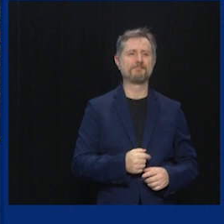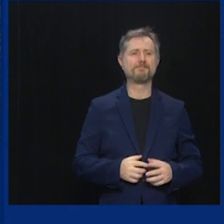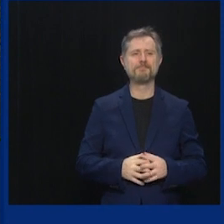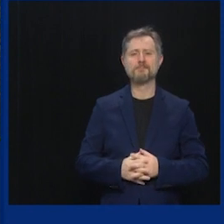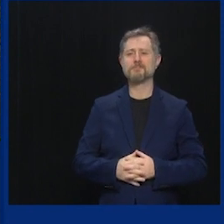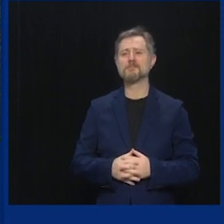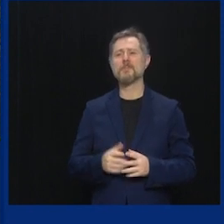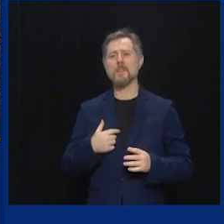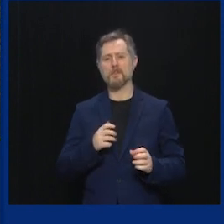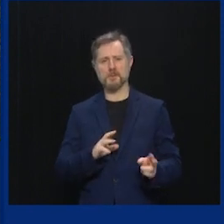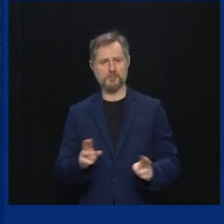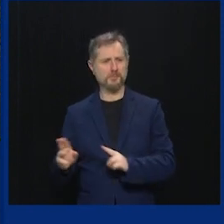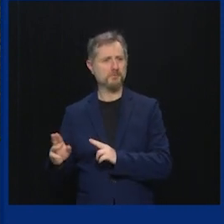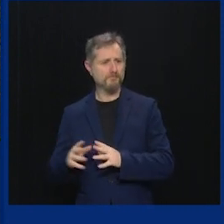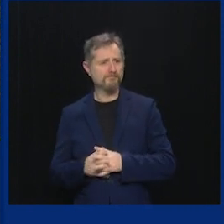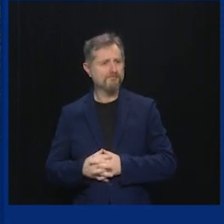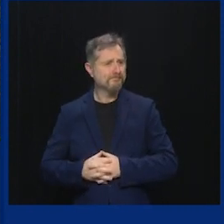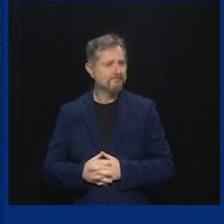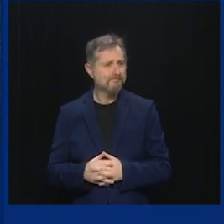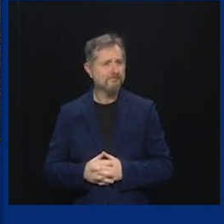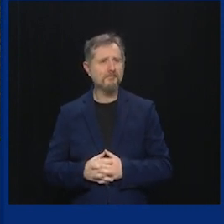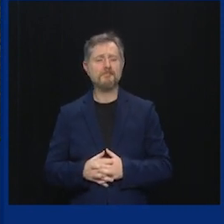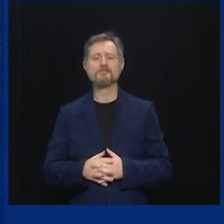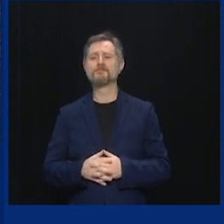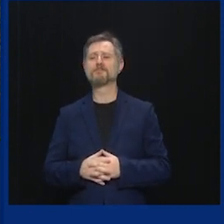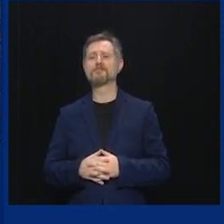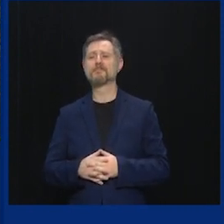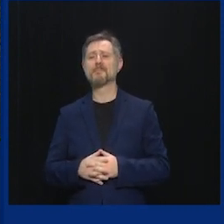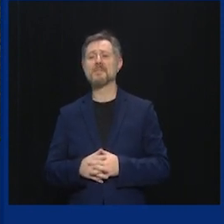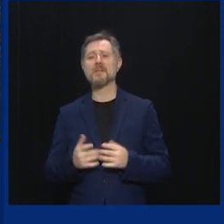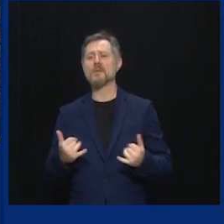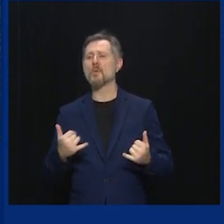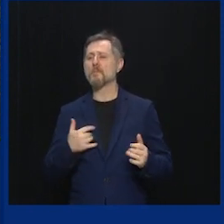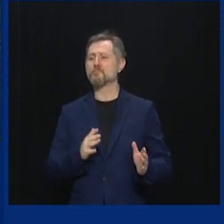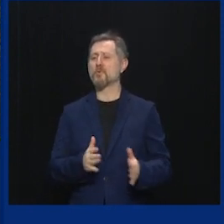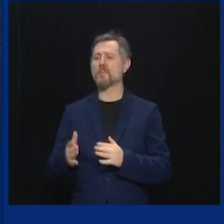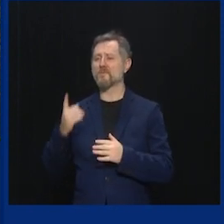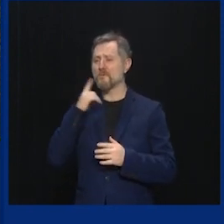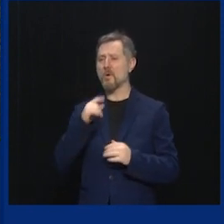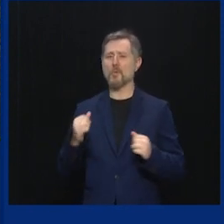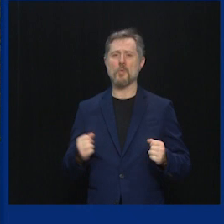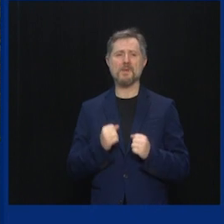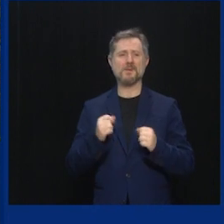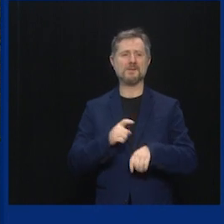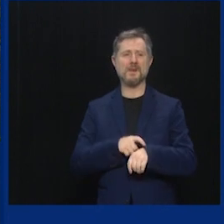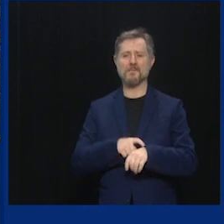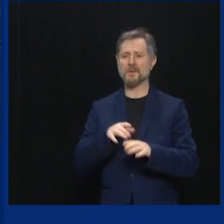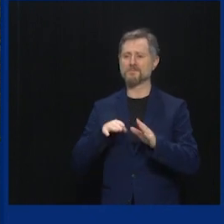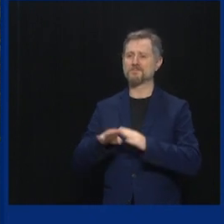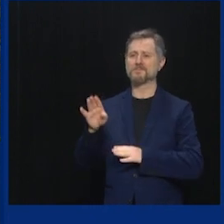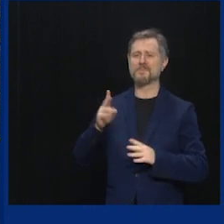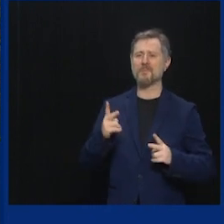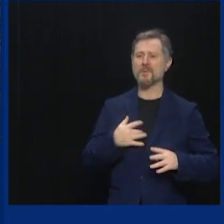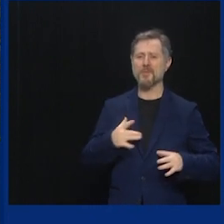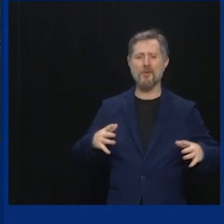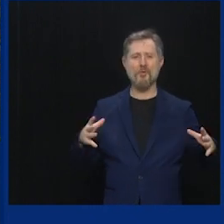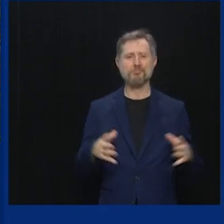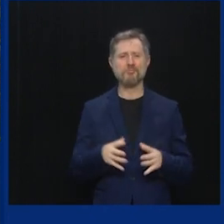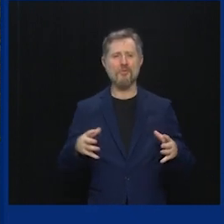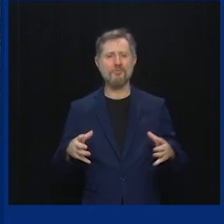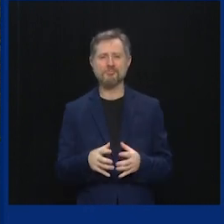the spike. So as I mentioned, we're ready for the winter spike. People traveling, people dining together. The winter surge may be